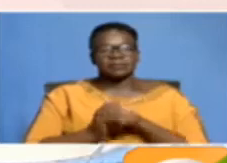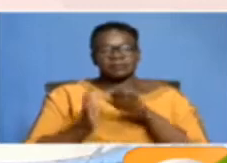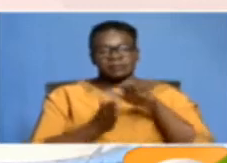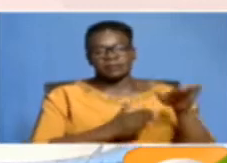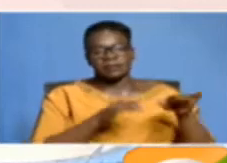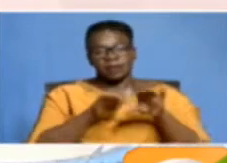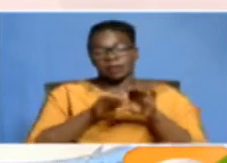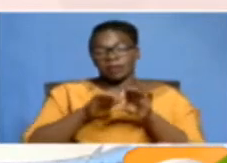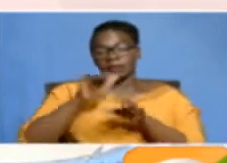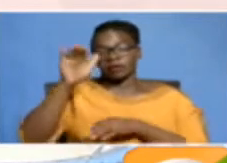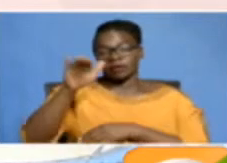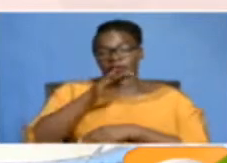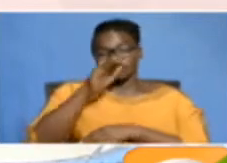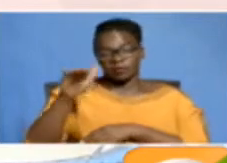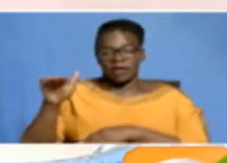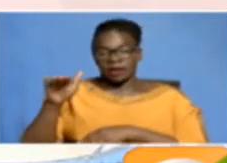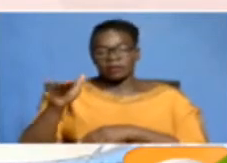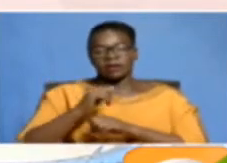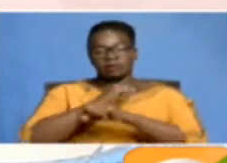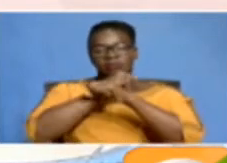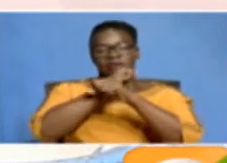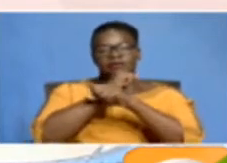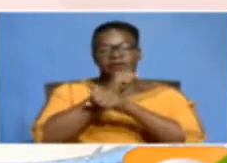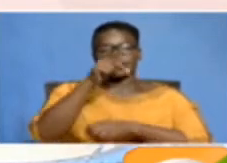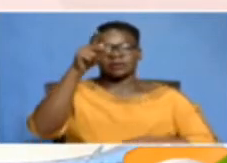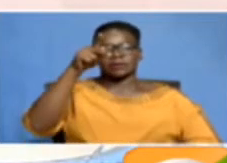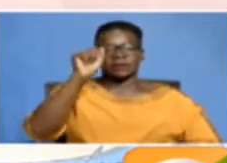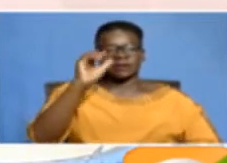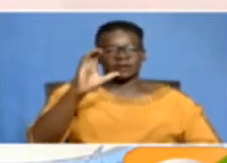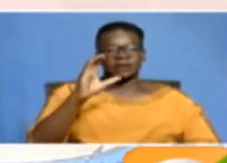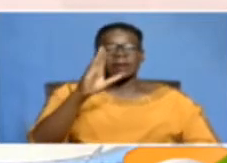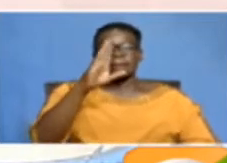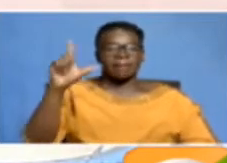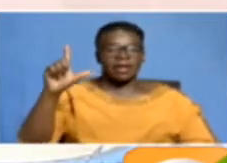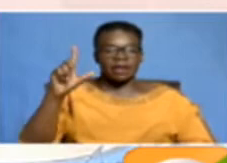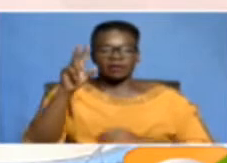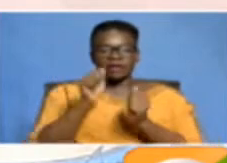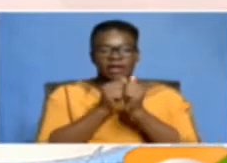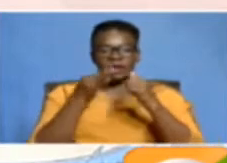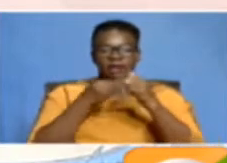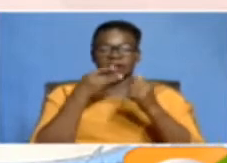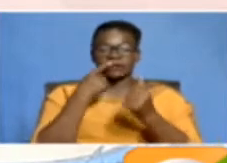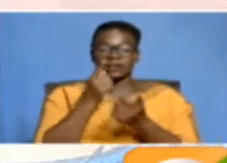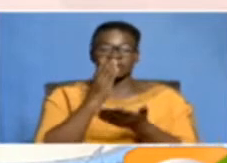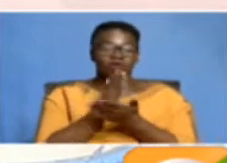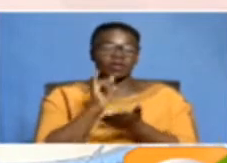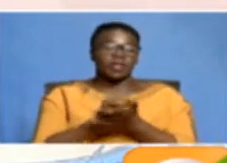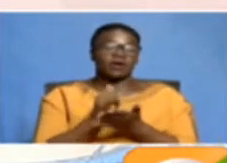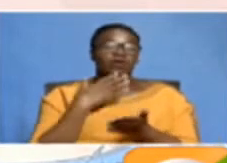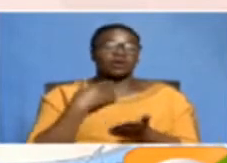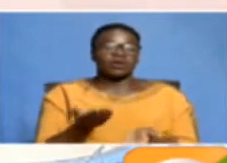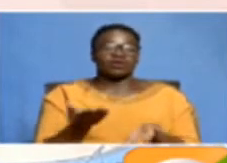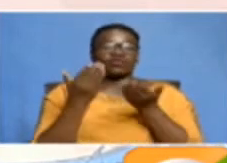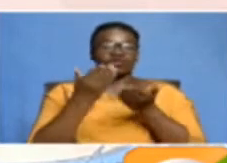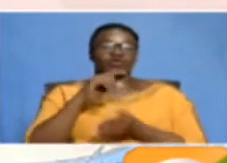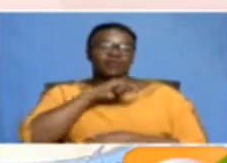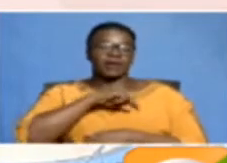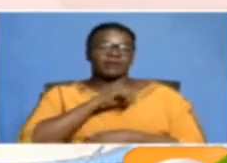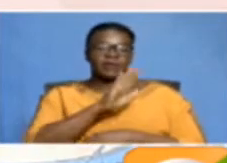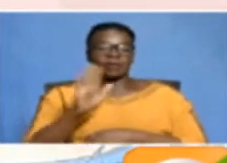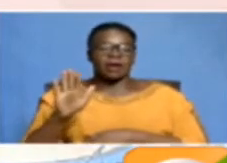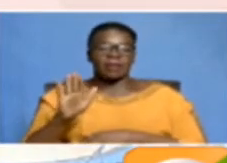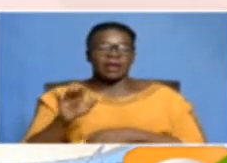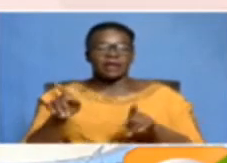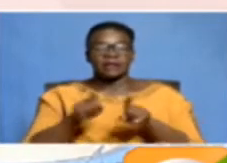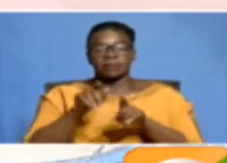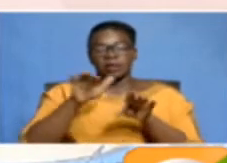Members of the National Assembly have defended the Parliamentary Service Bill 2018 and denied claims that it is intended to increase their pay packs. The MPs, in